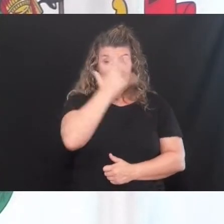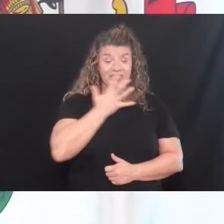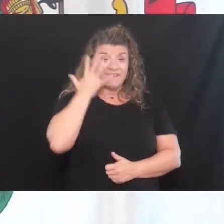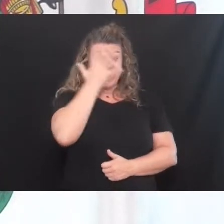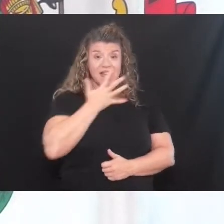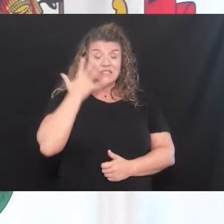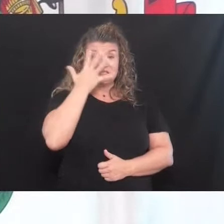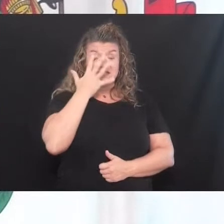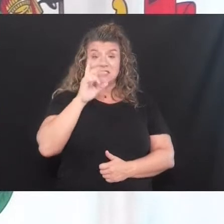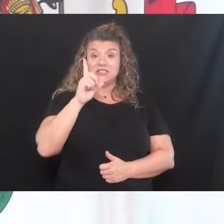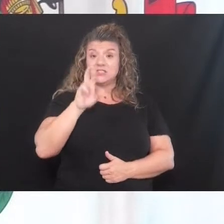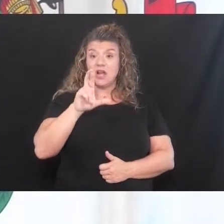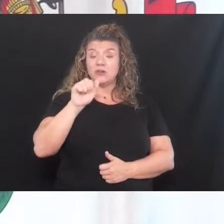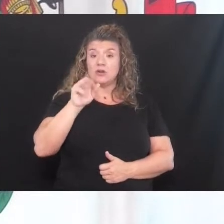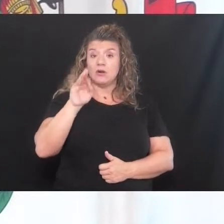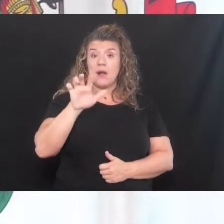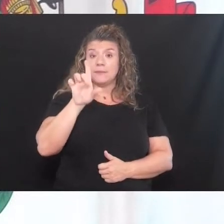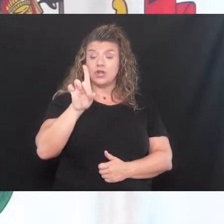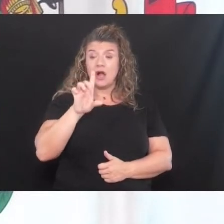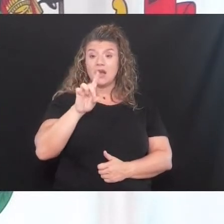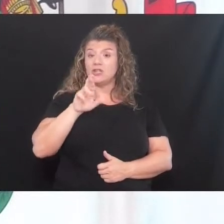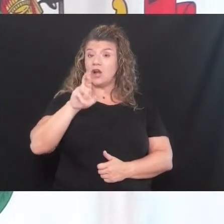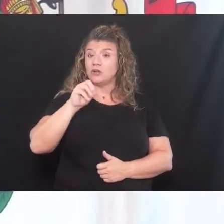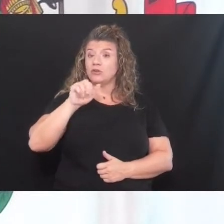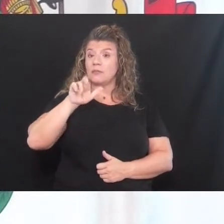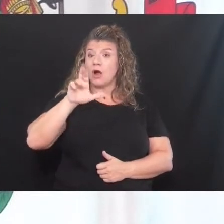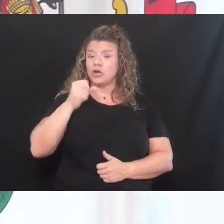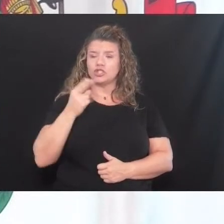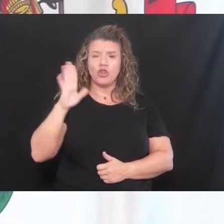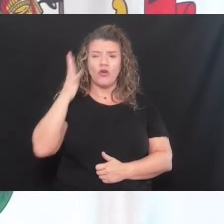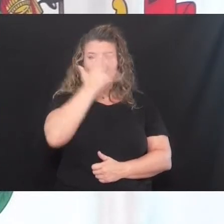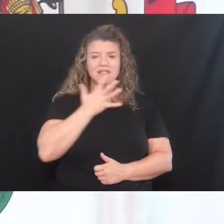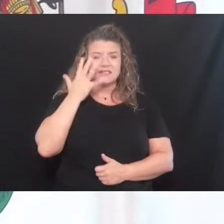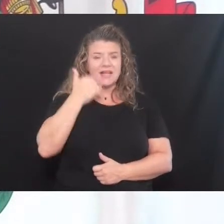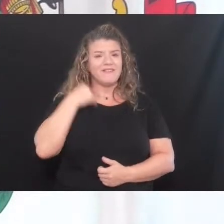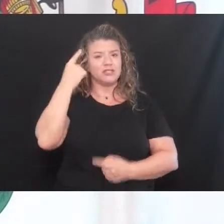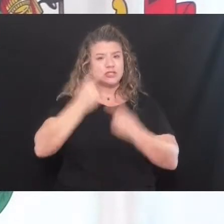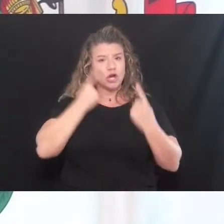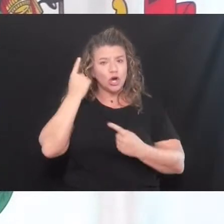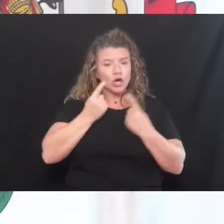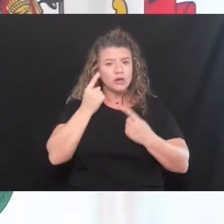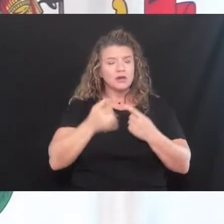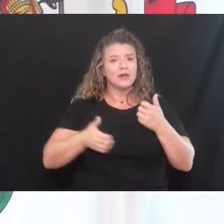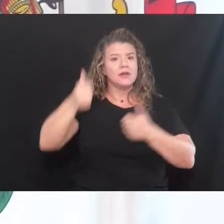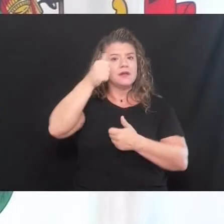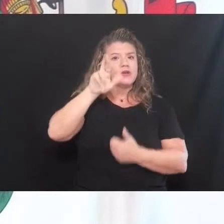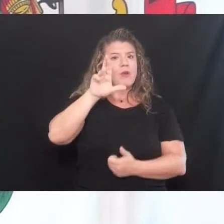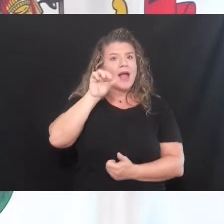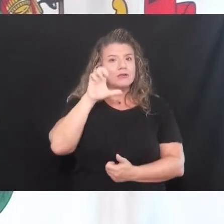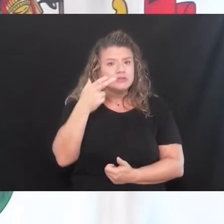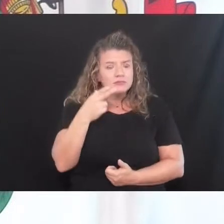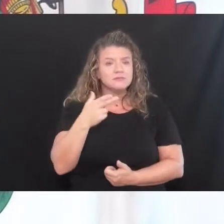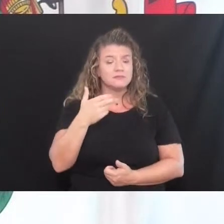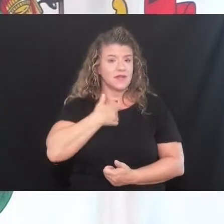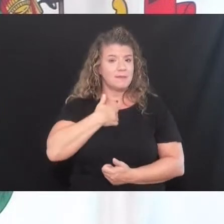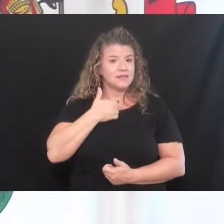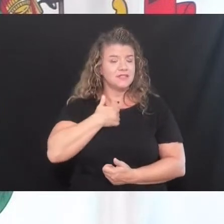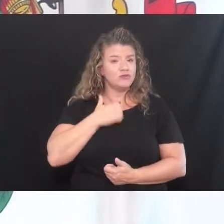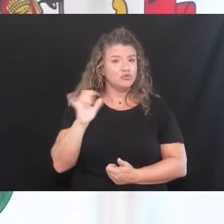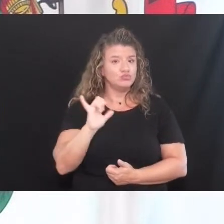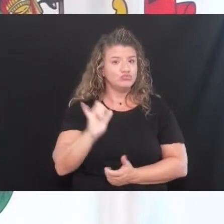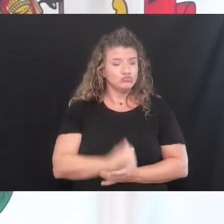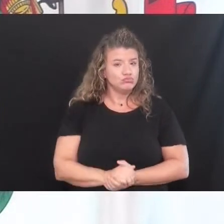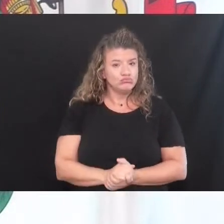of Dr. Amjad and Dr. Marsh, Bill Crouch, and myself.